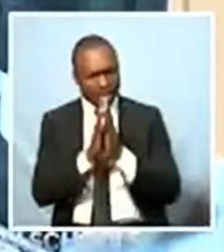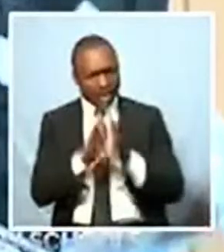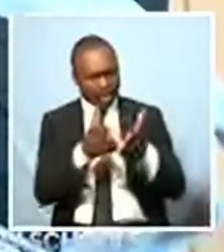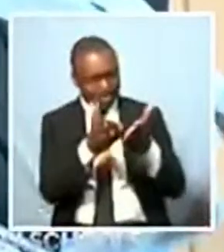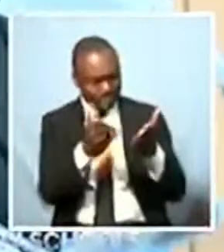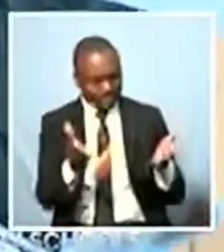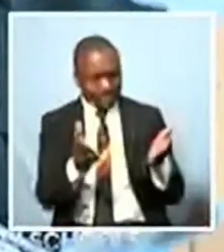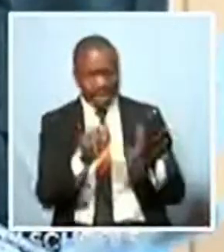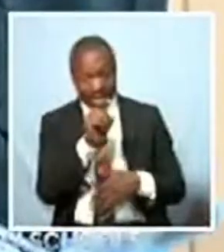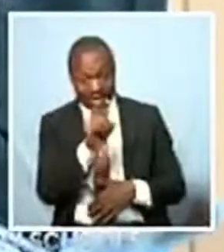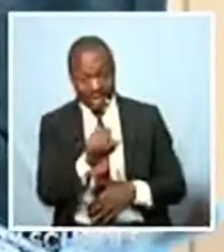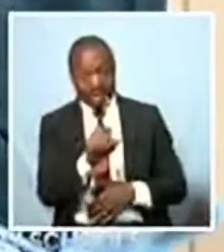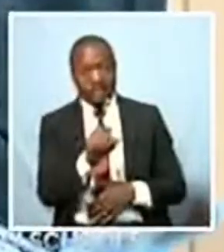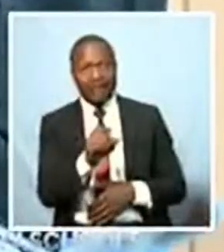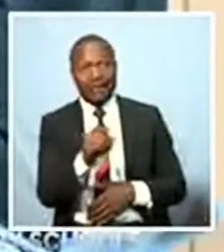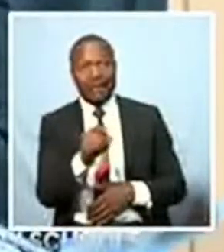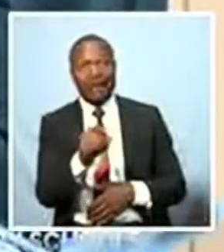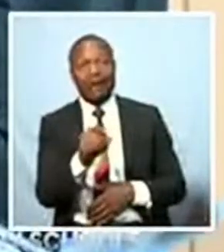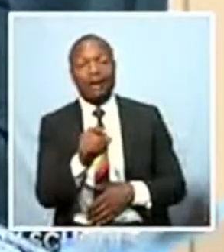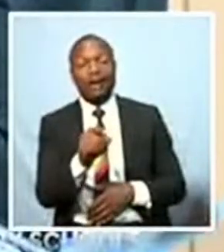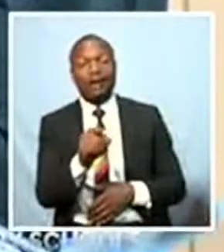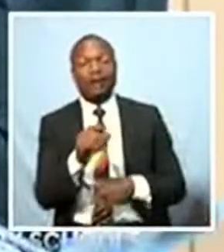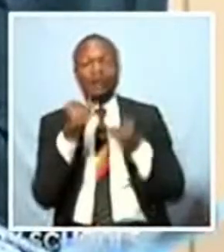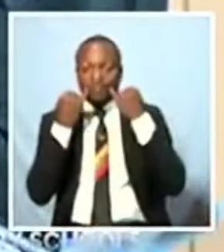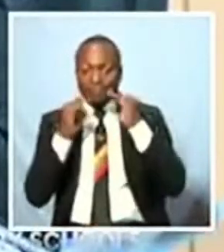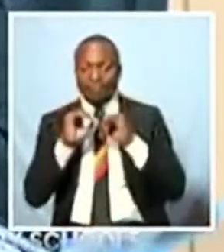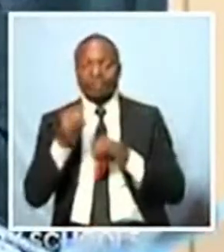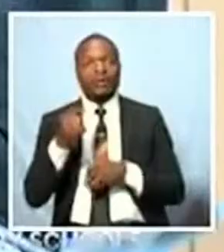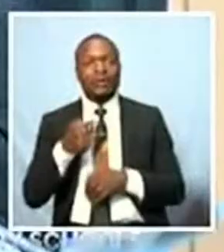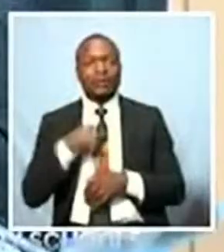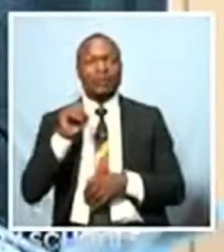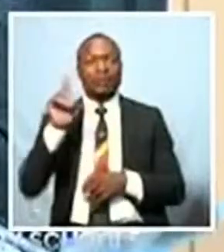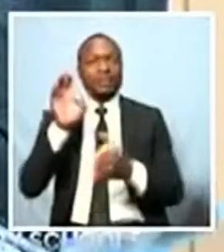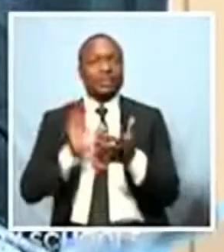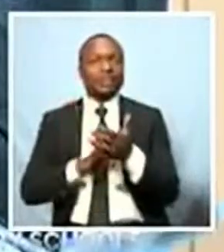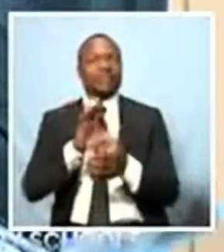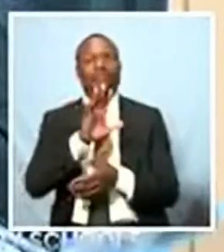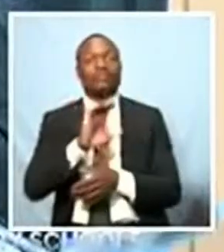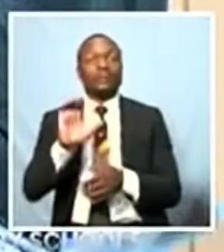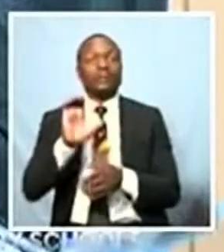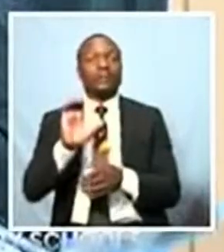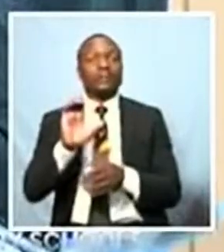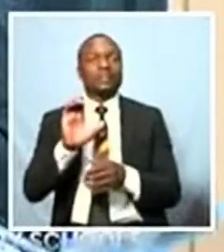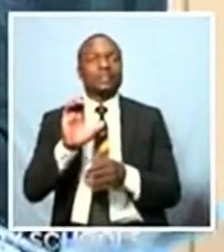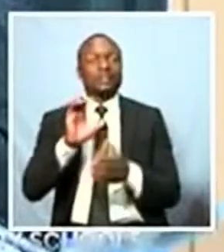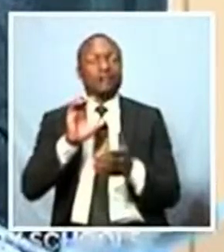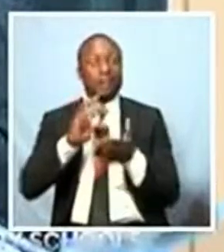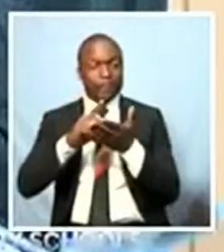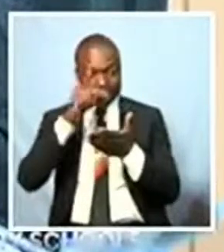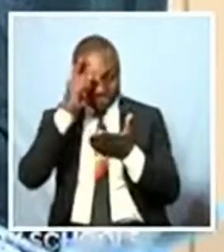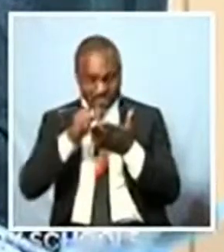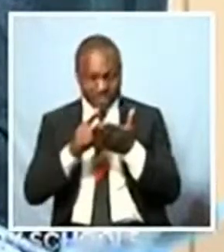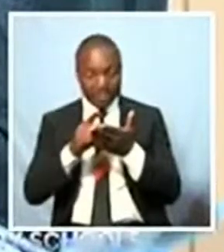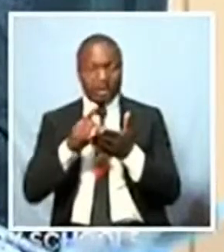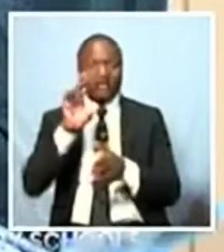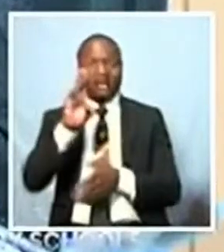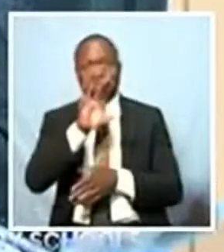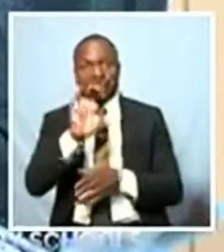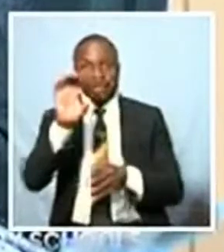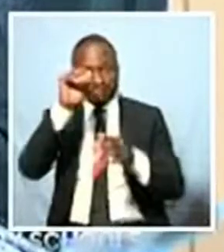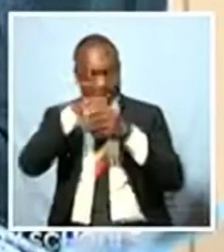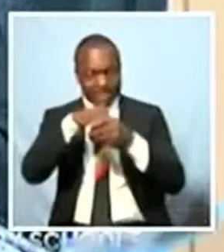they told me the school had 1,500 students, pupils, and 700 were